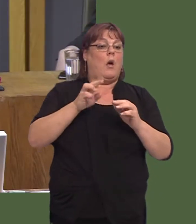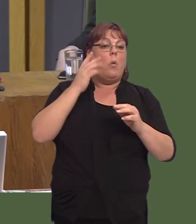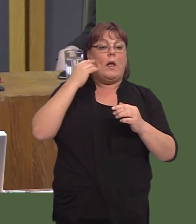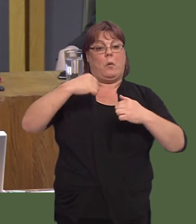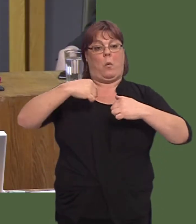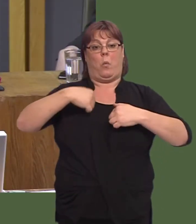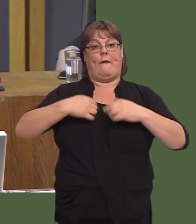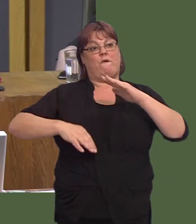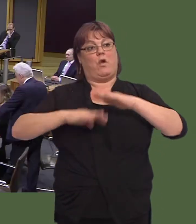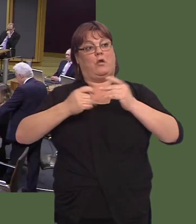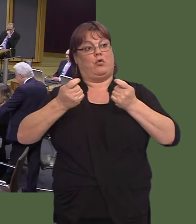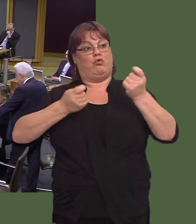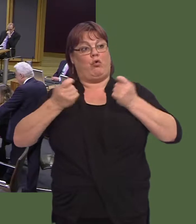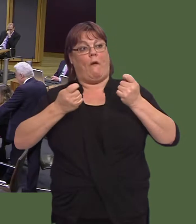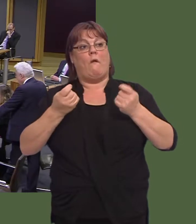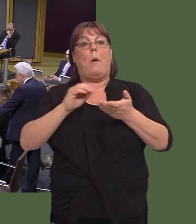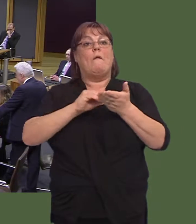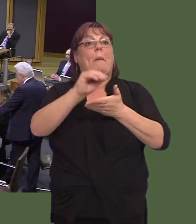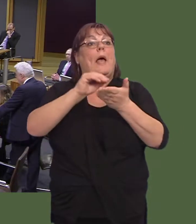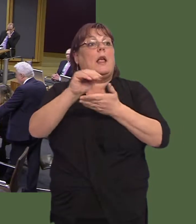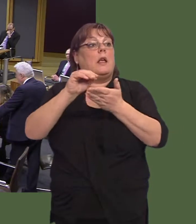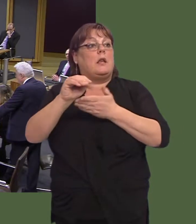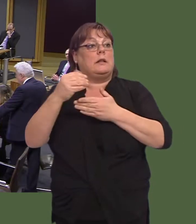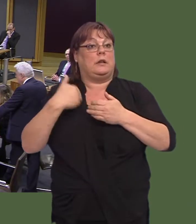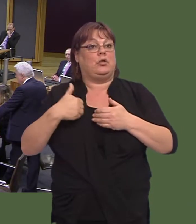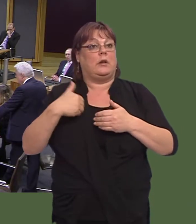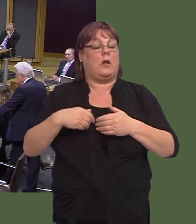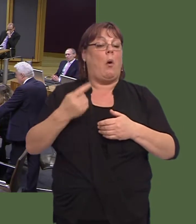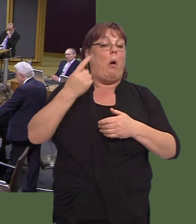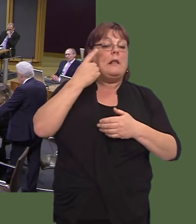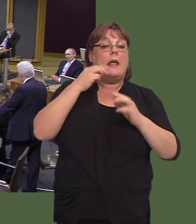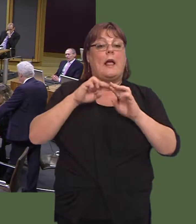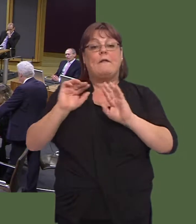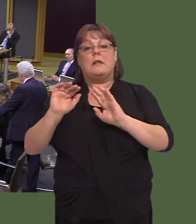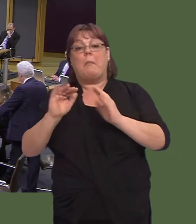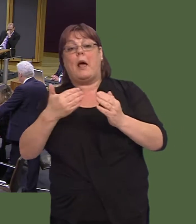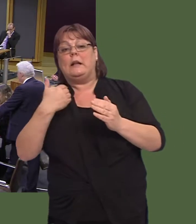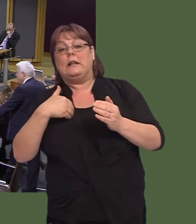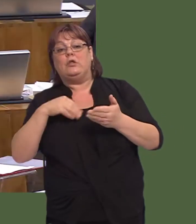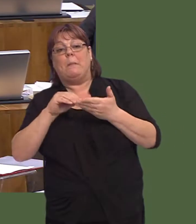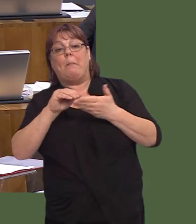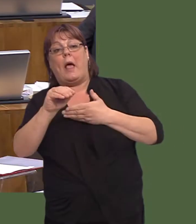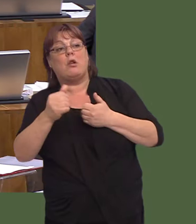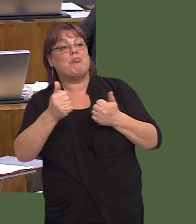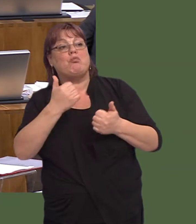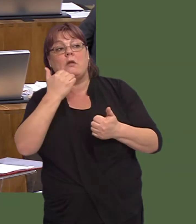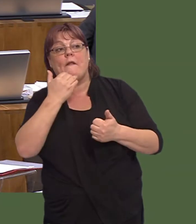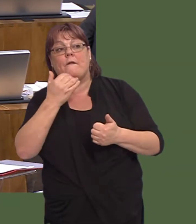conditions devolve, there will be then the opportunity to look again at whether the current arrangements for supply teaching are adequate. Gareth